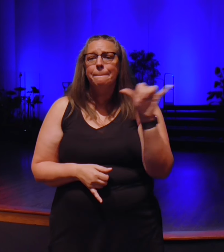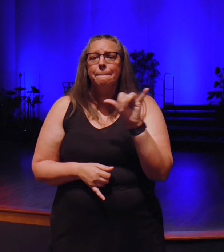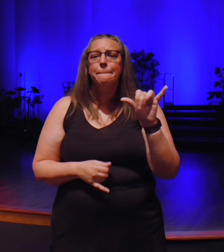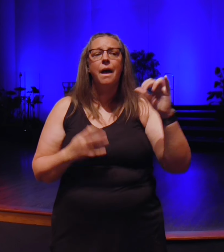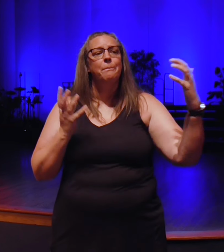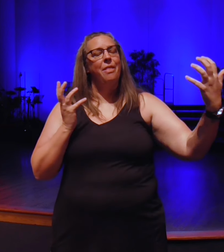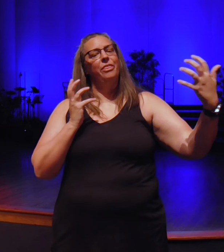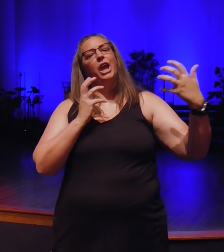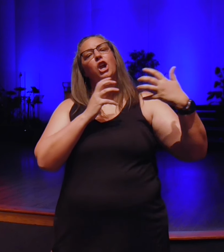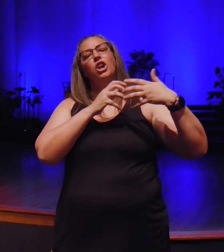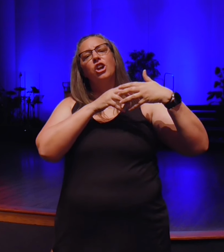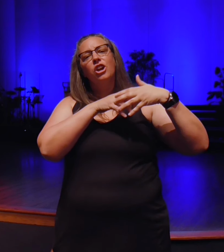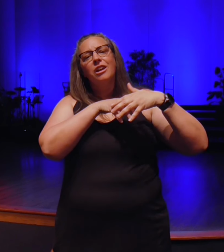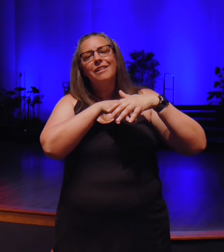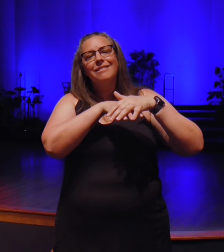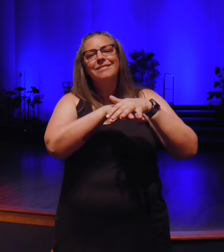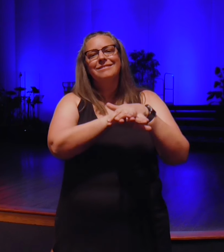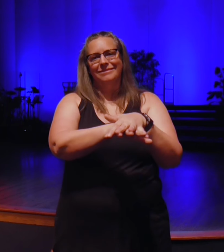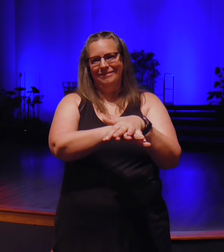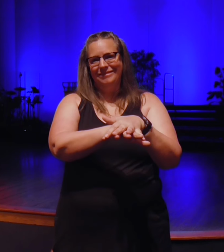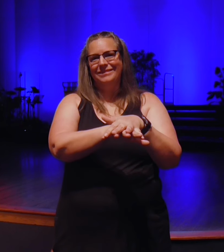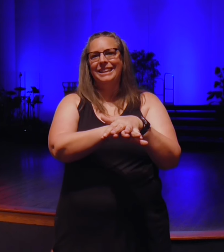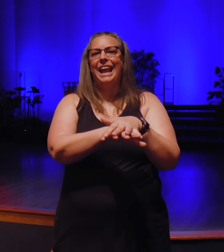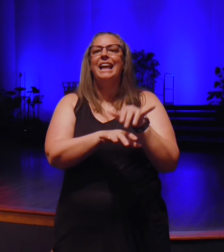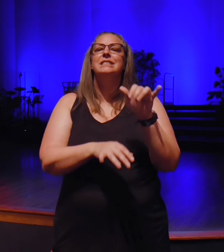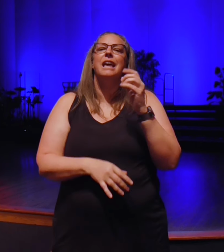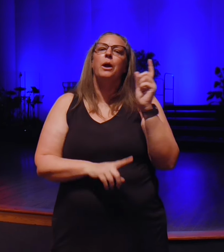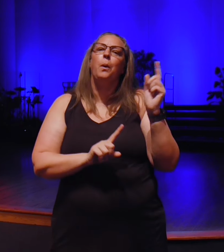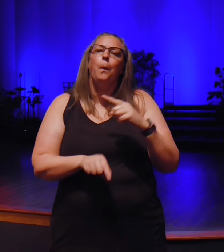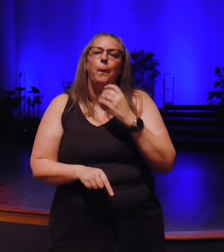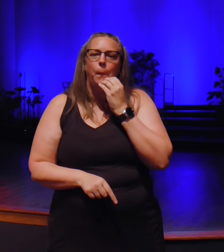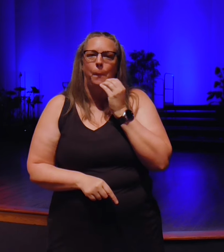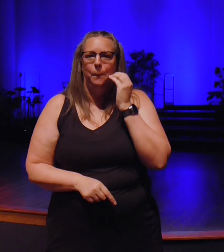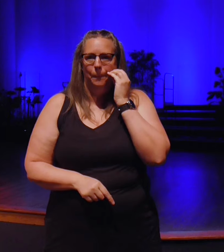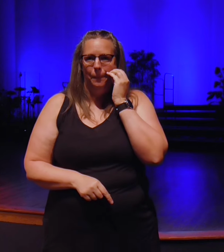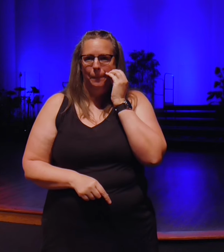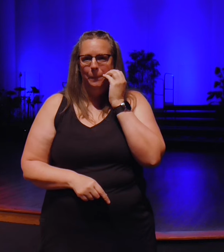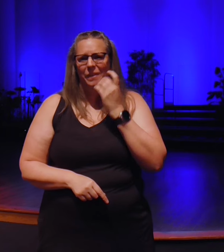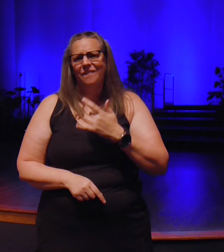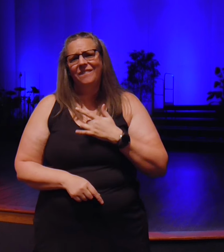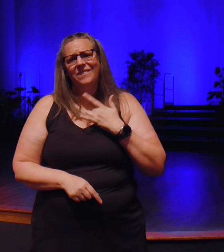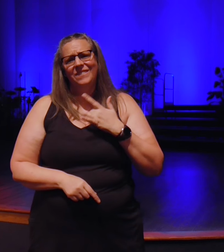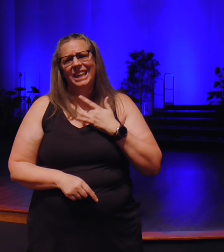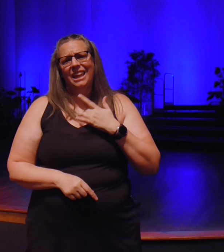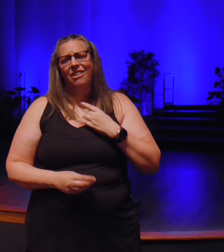home to yourself again and again and again.